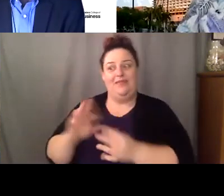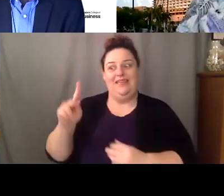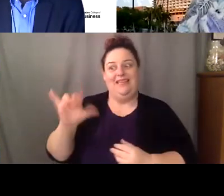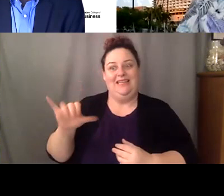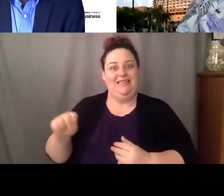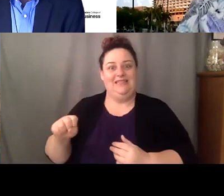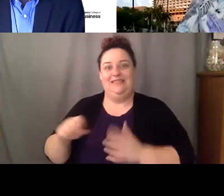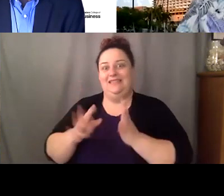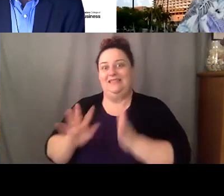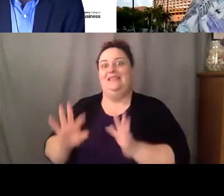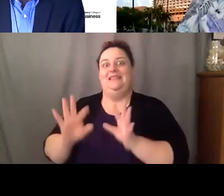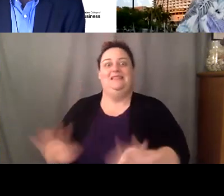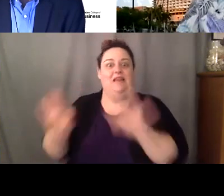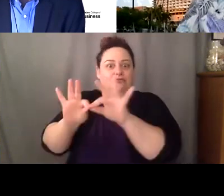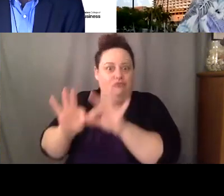key.